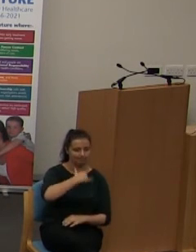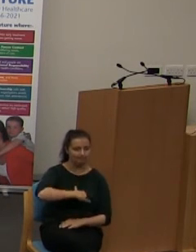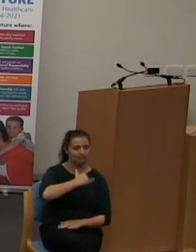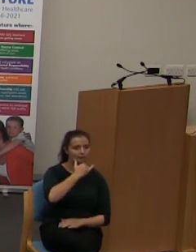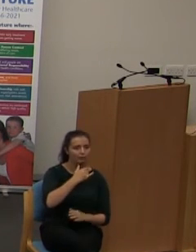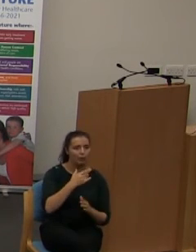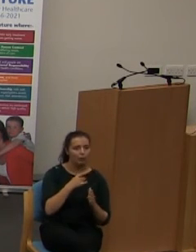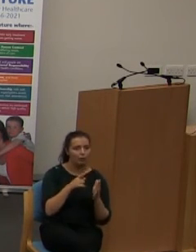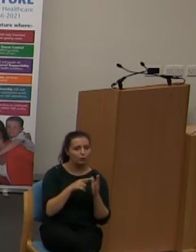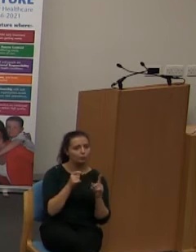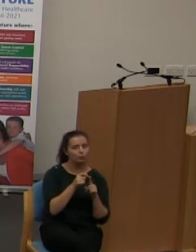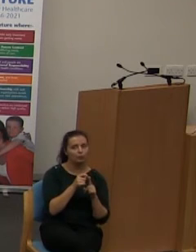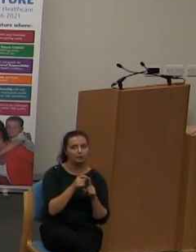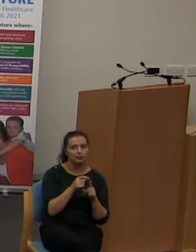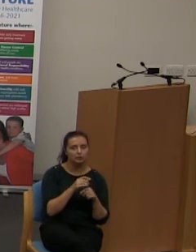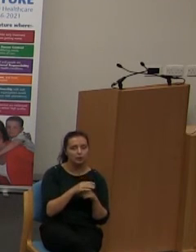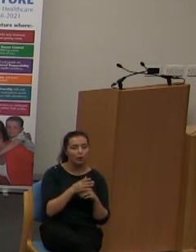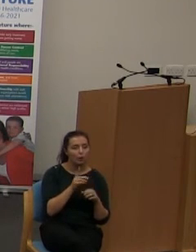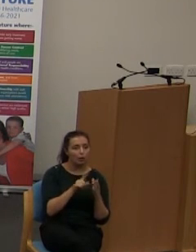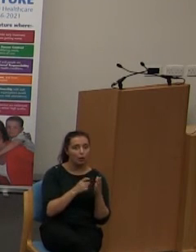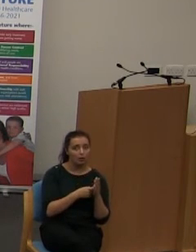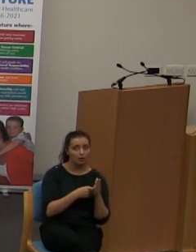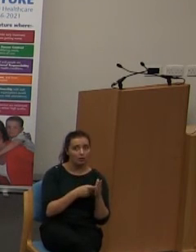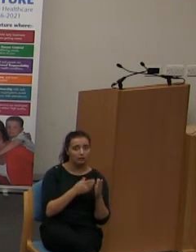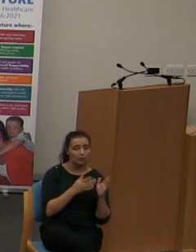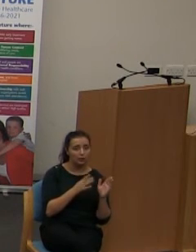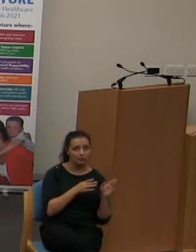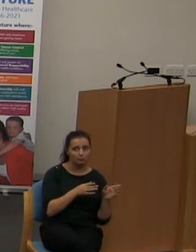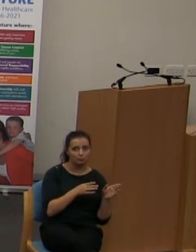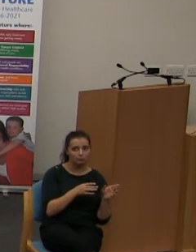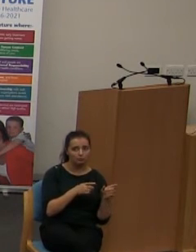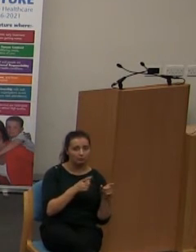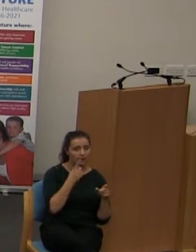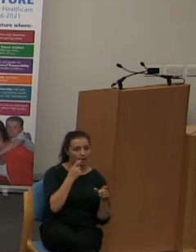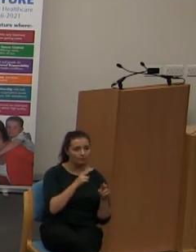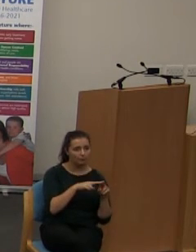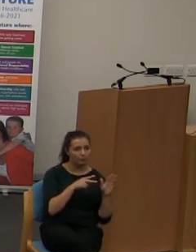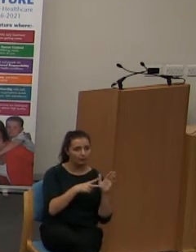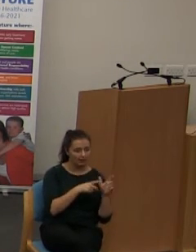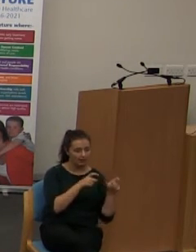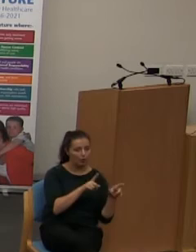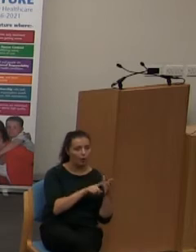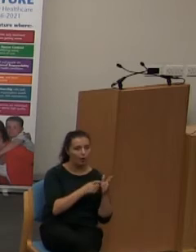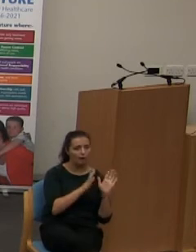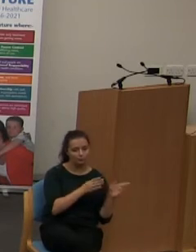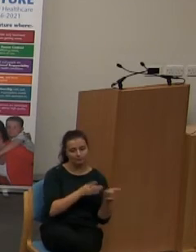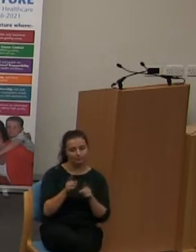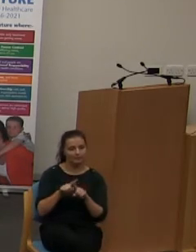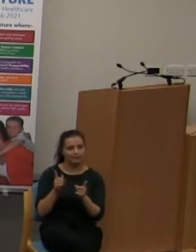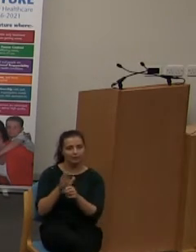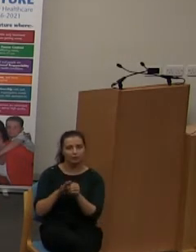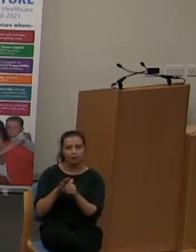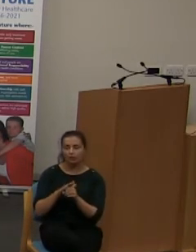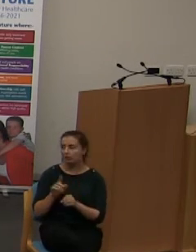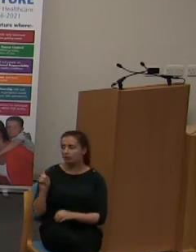service preventing fractures, secondary fractures, etc.? Thank you. Okay, thank you. I'll